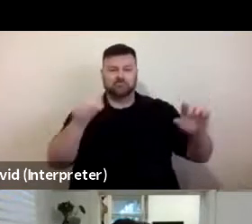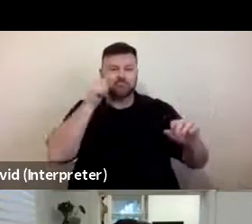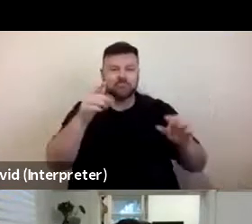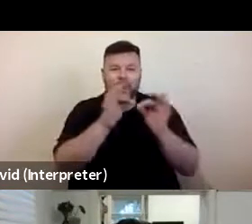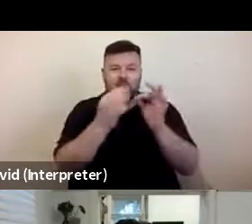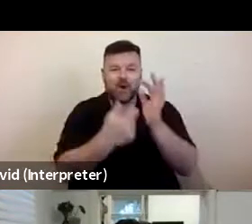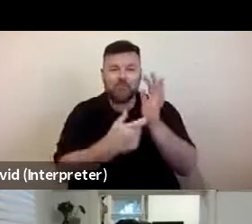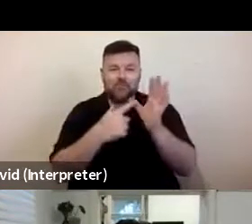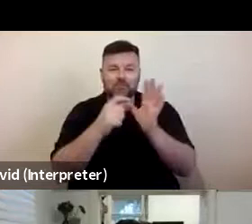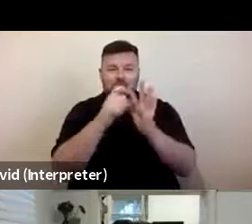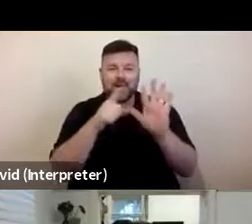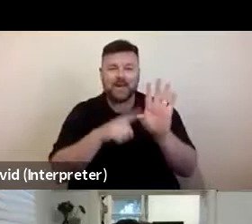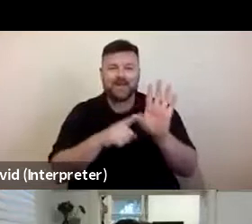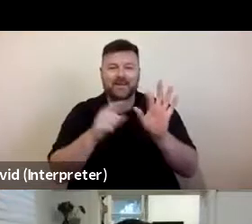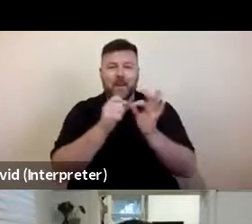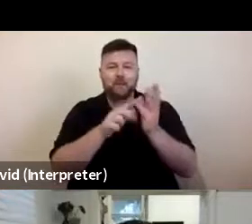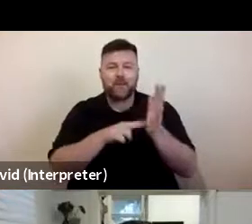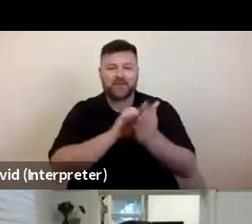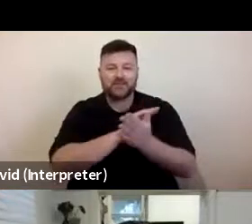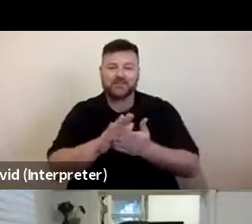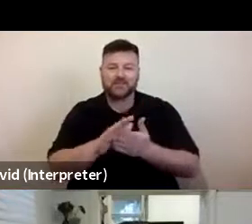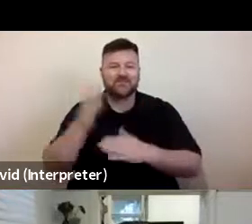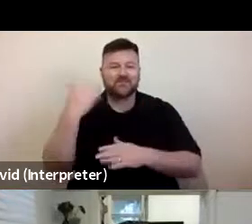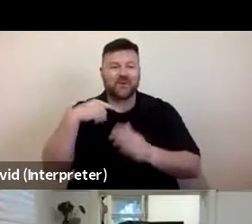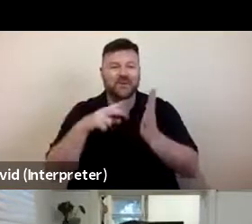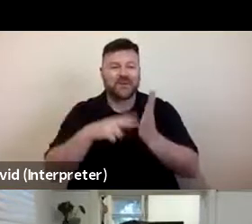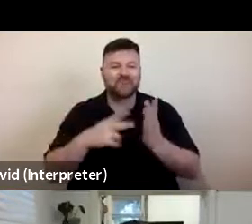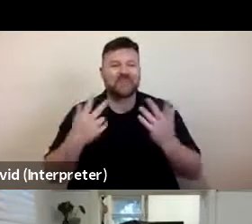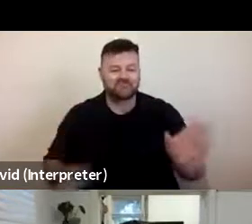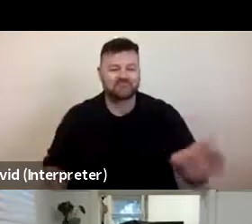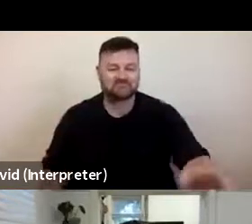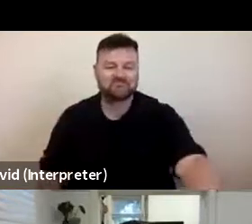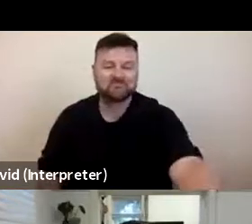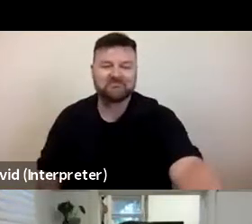is lots of fun, but I'm just not quite sure how that will go.